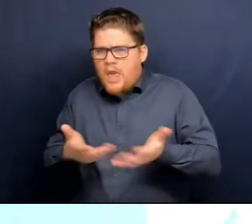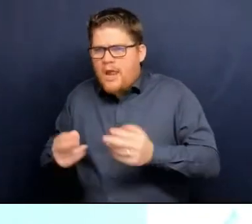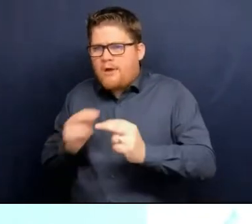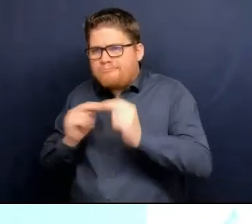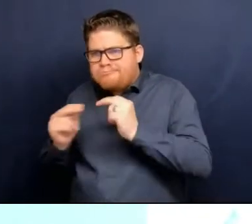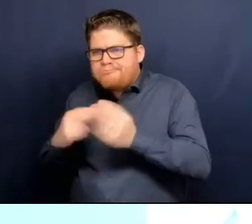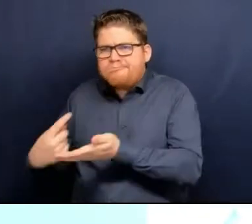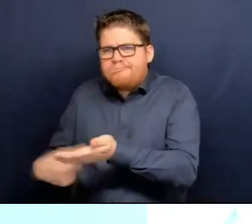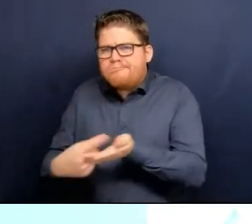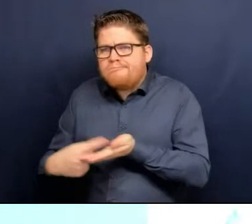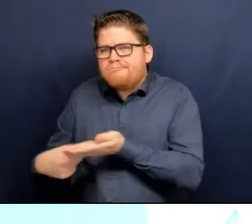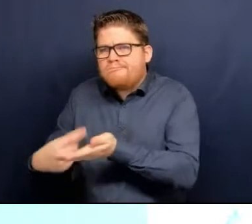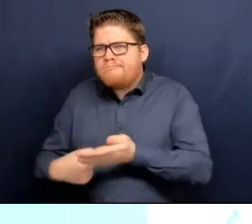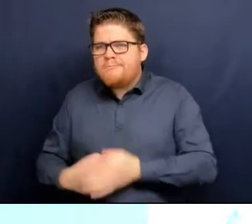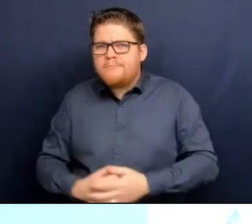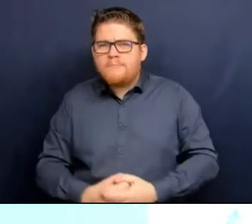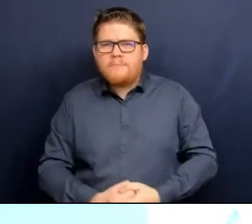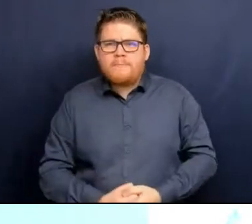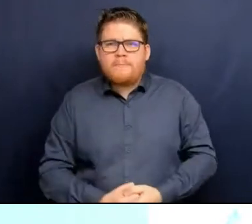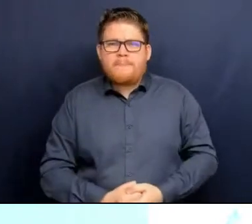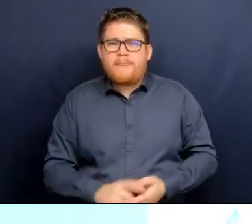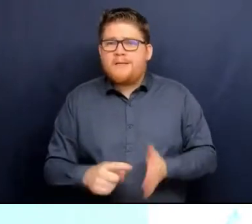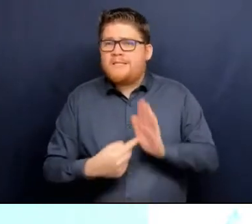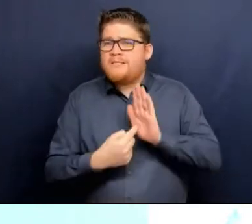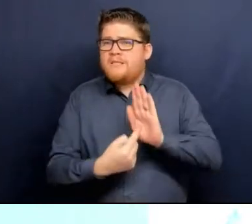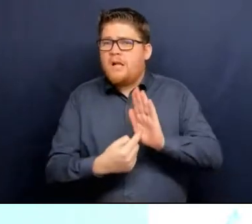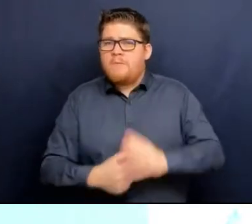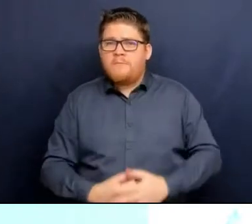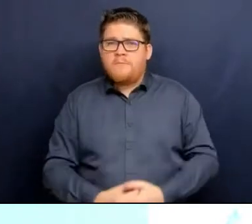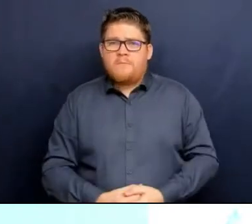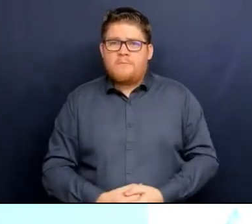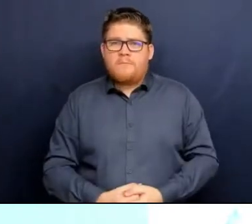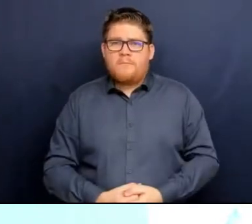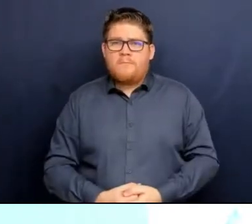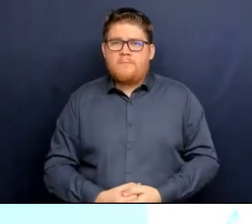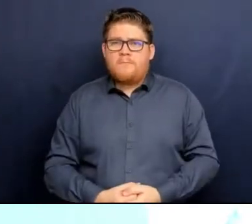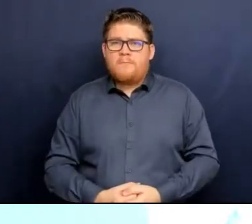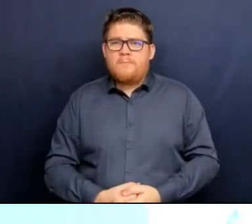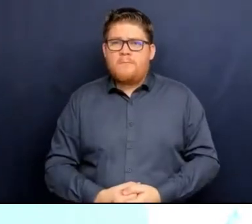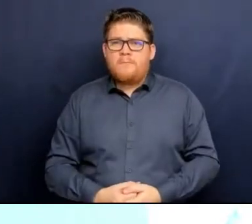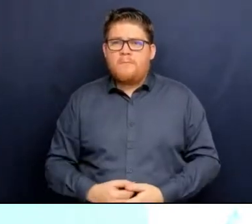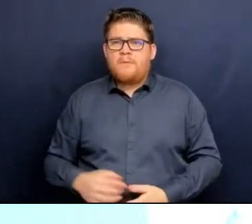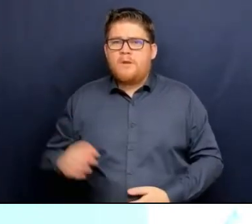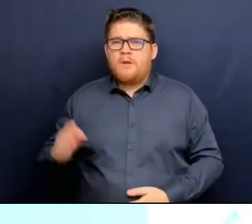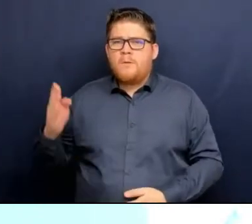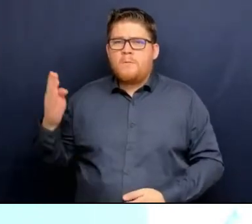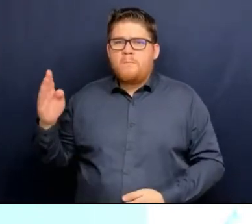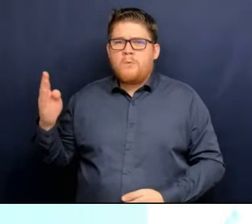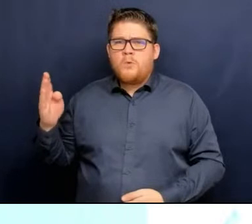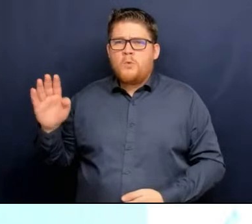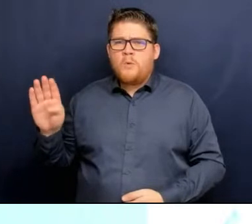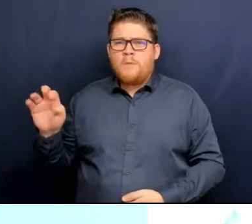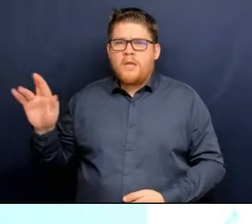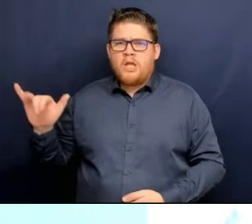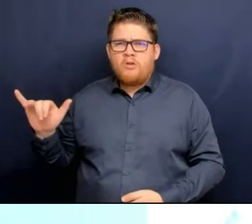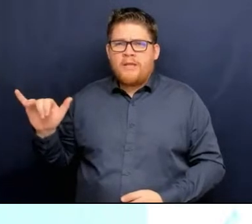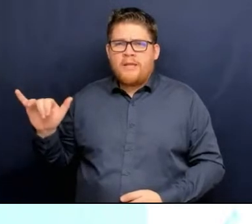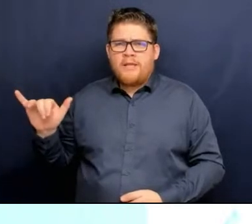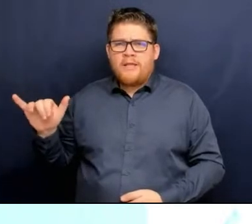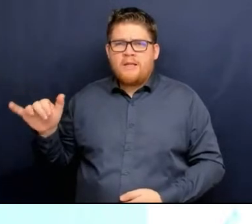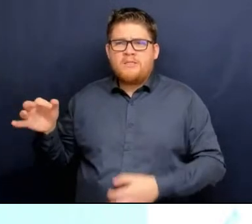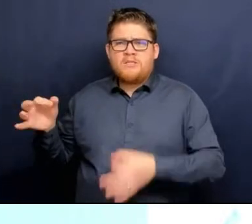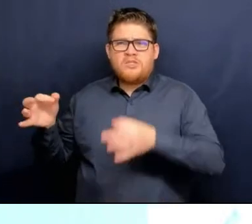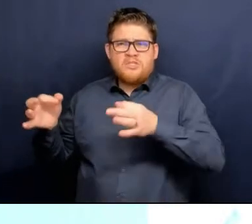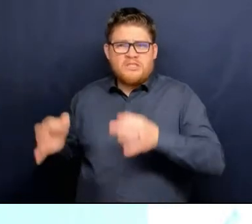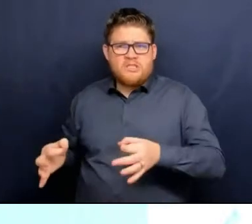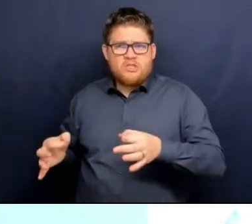decision. The province would have in traditional times appealed that as a matter of course. We chose to not do that and instead